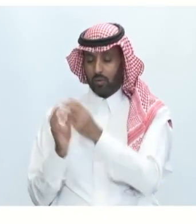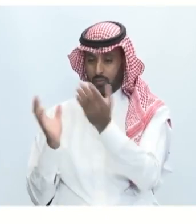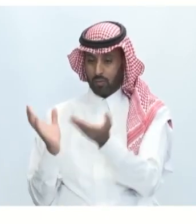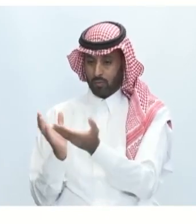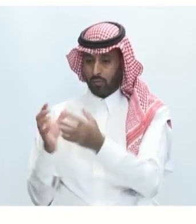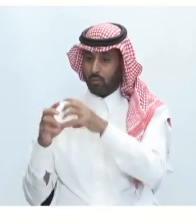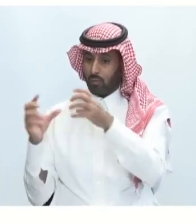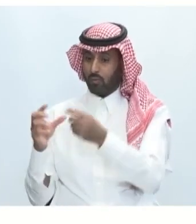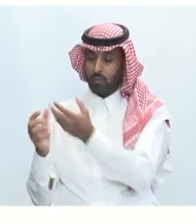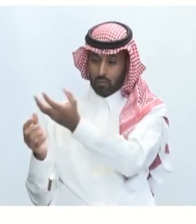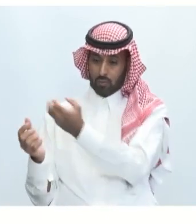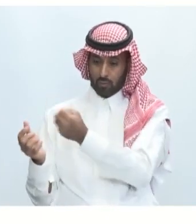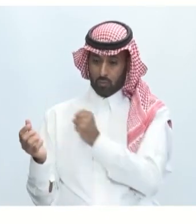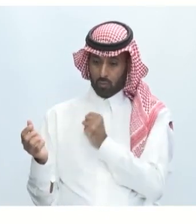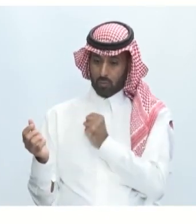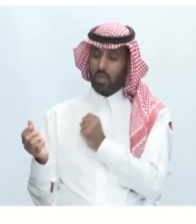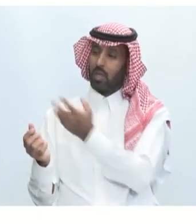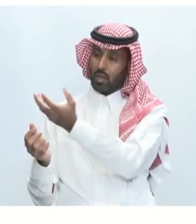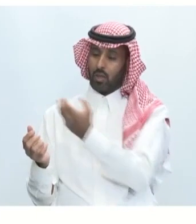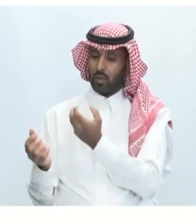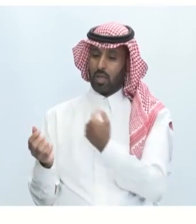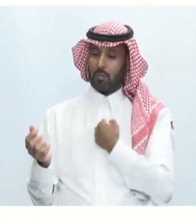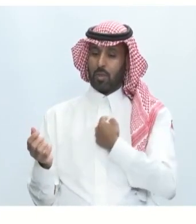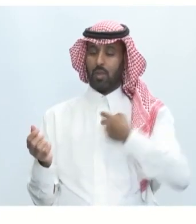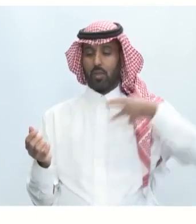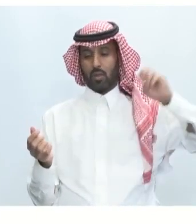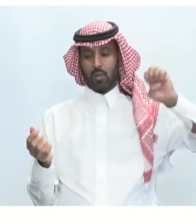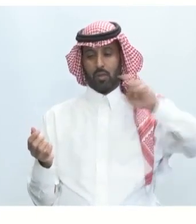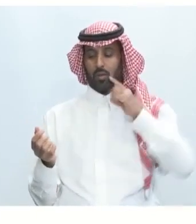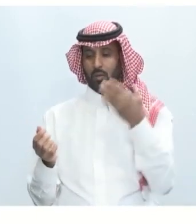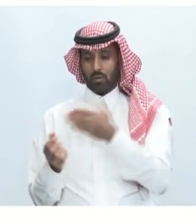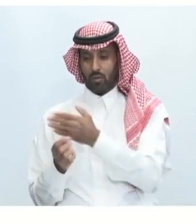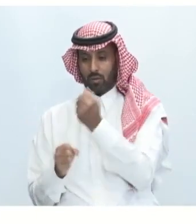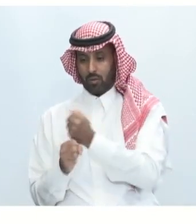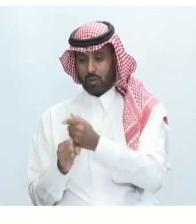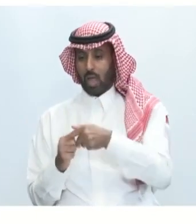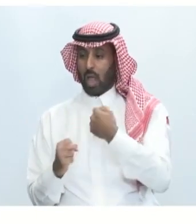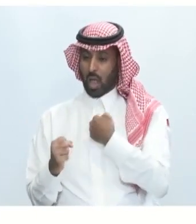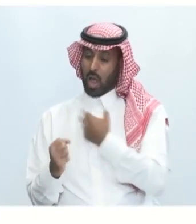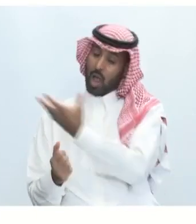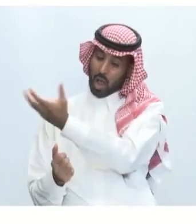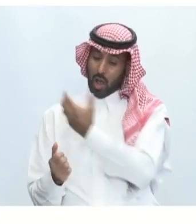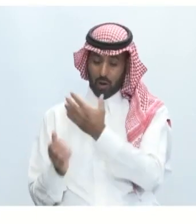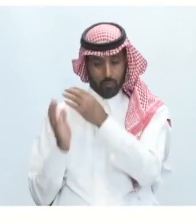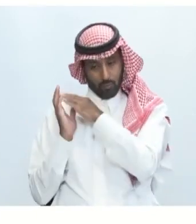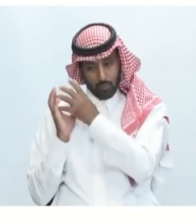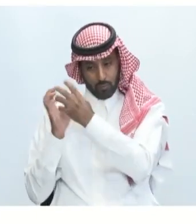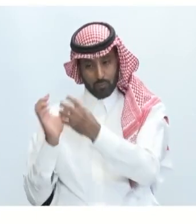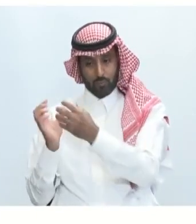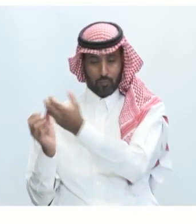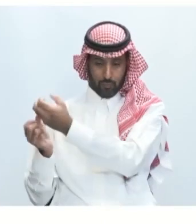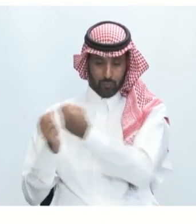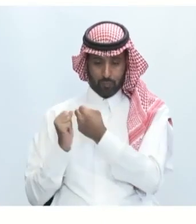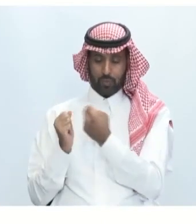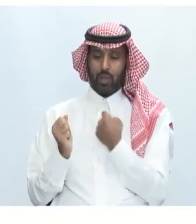a pillow to me? So me here is the indirect object and I'm receiving the pillow. So I'm